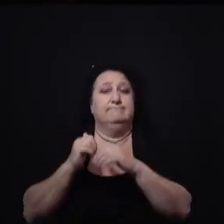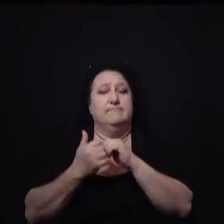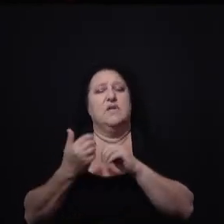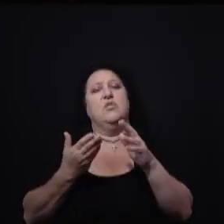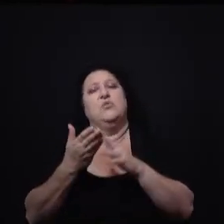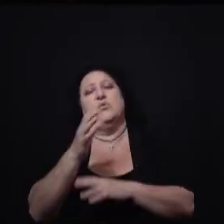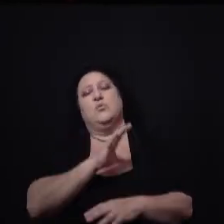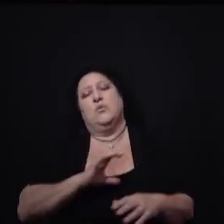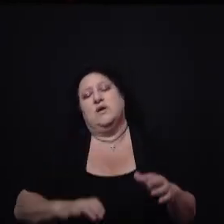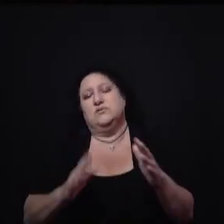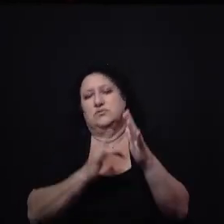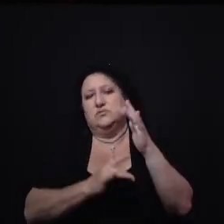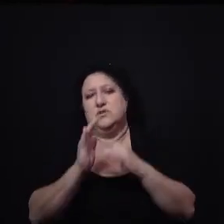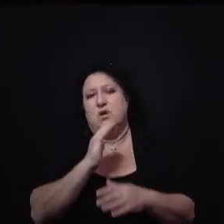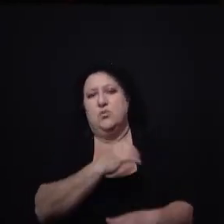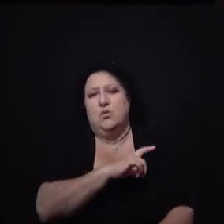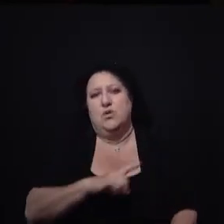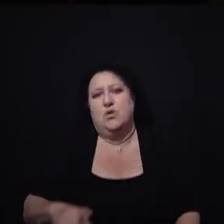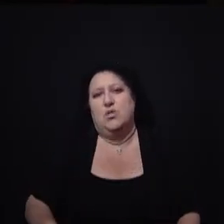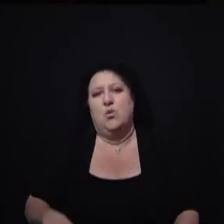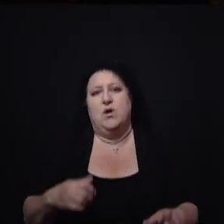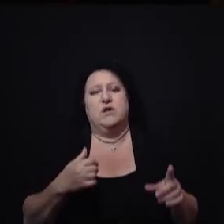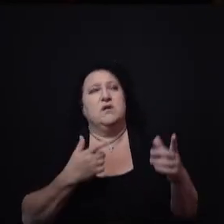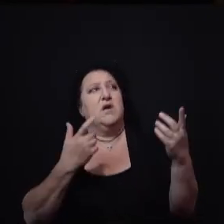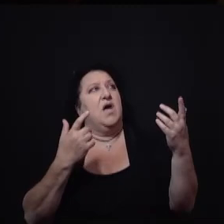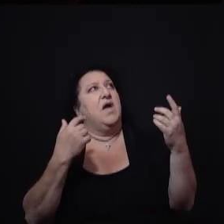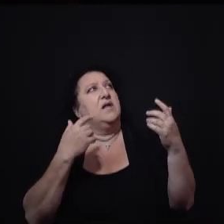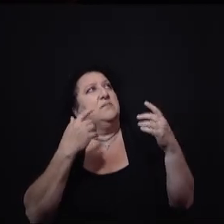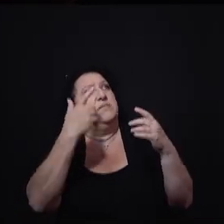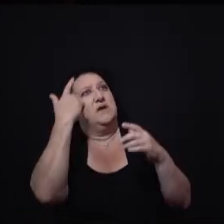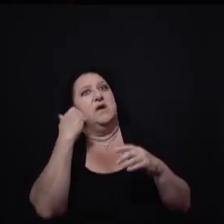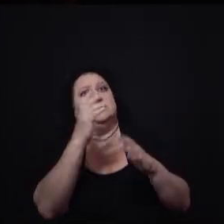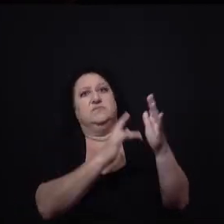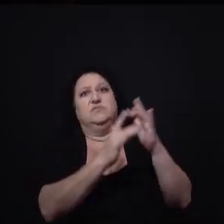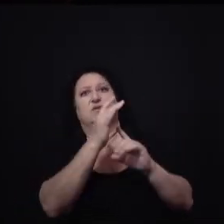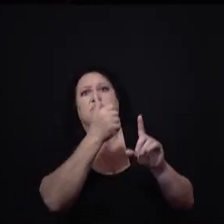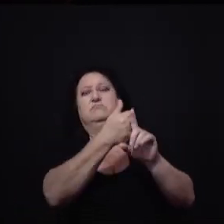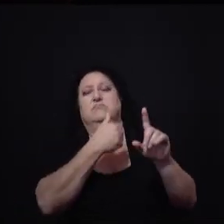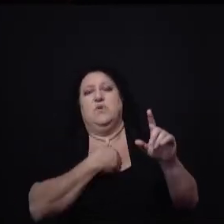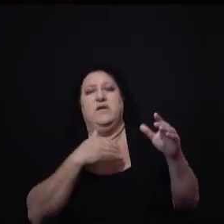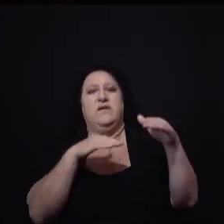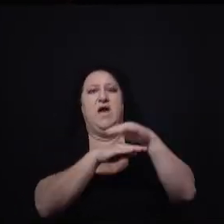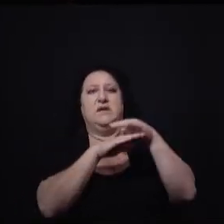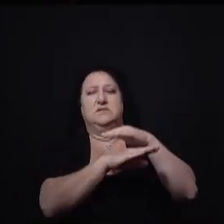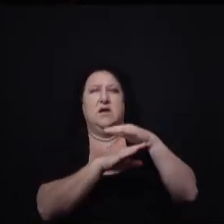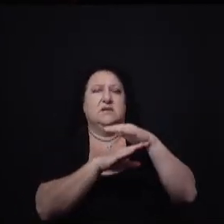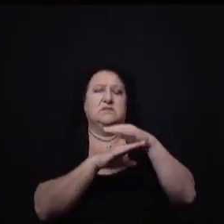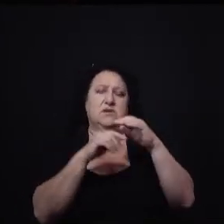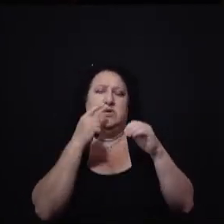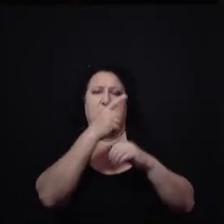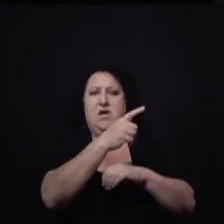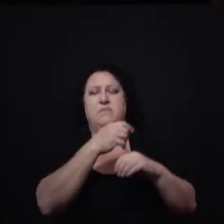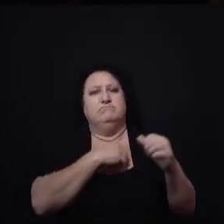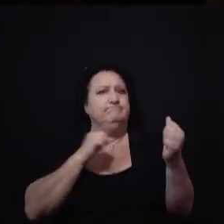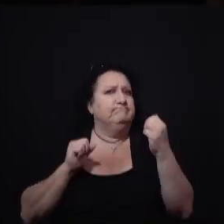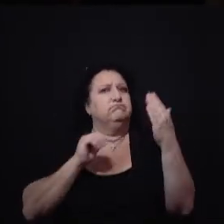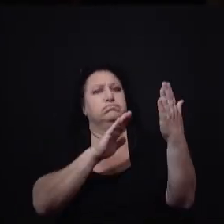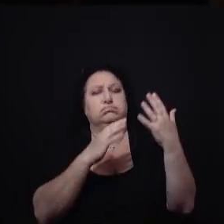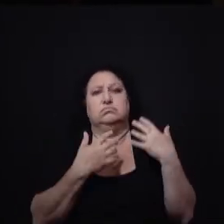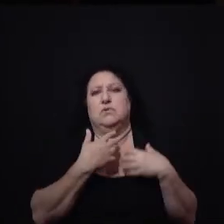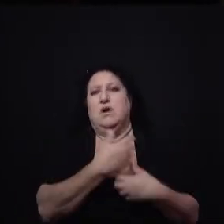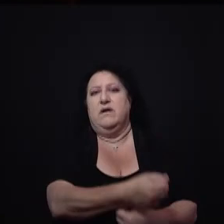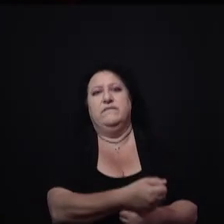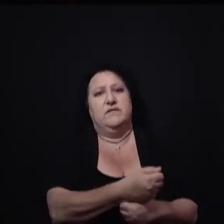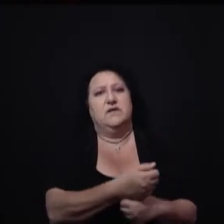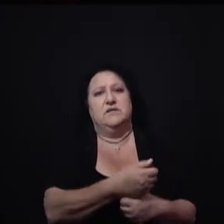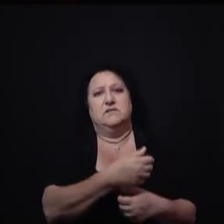have access to God in boldness and confidence through faith in him. I pray,